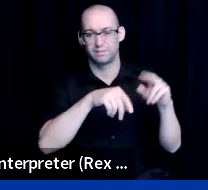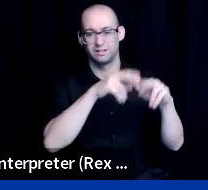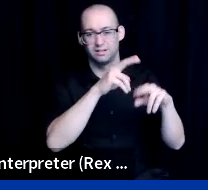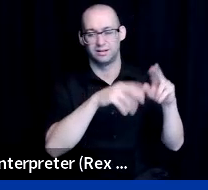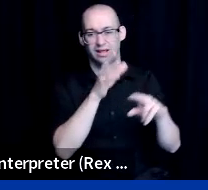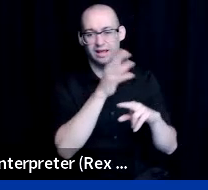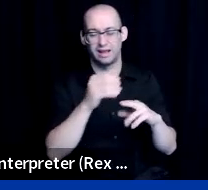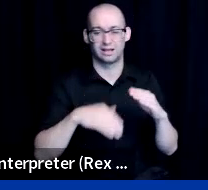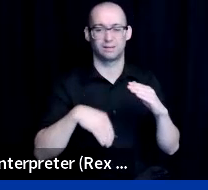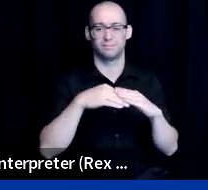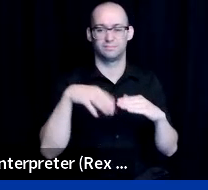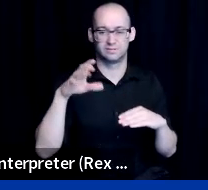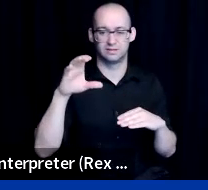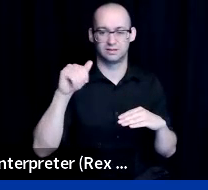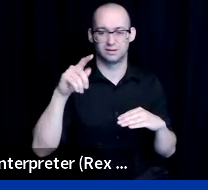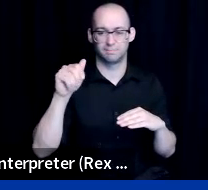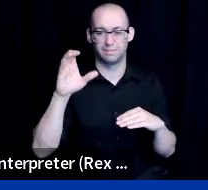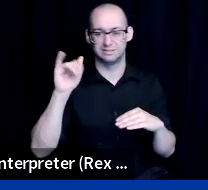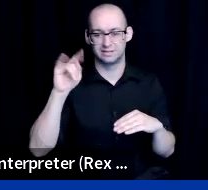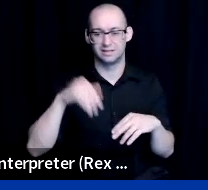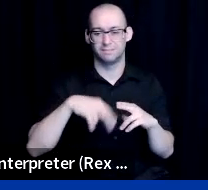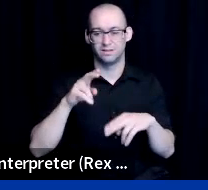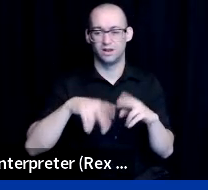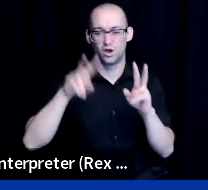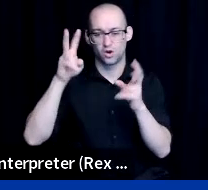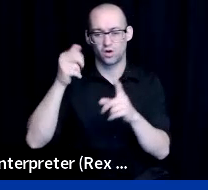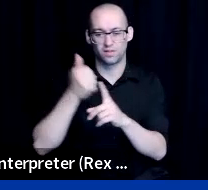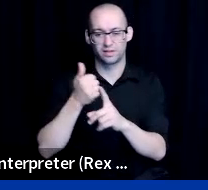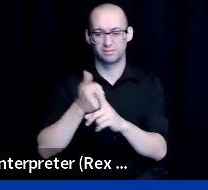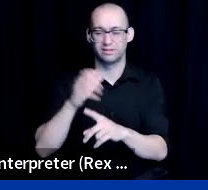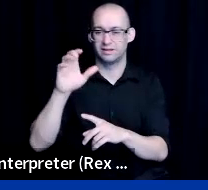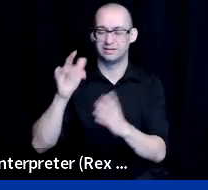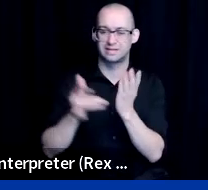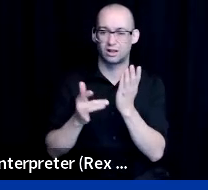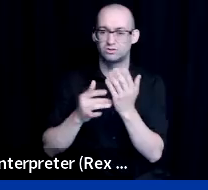and just call it something like technology support group,